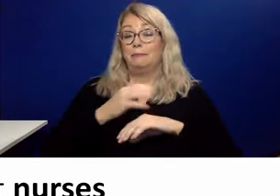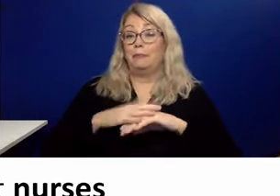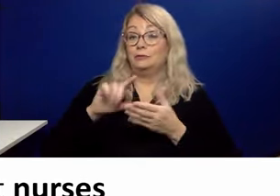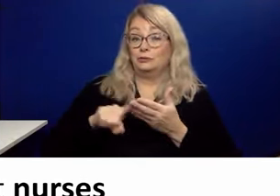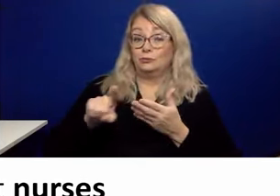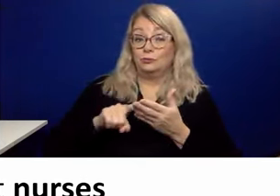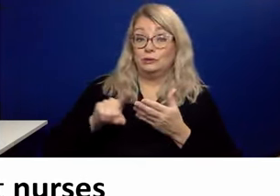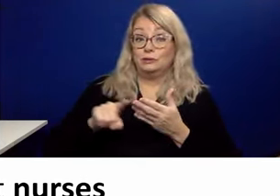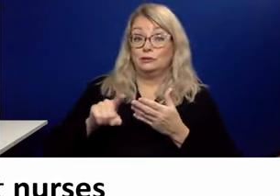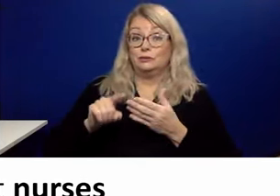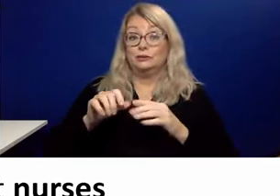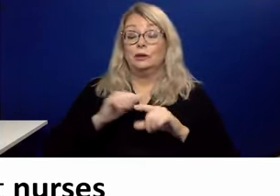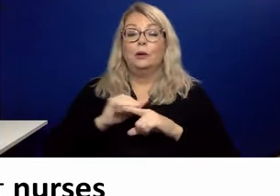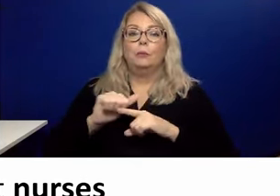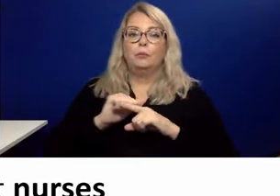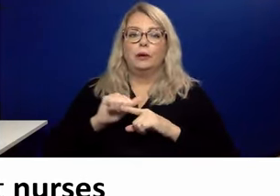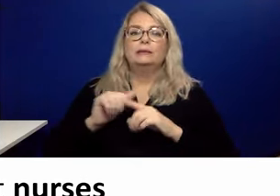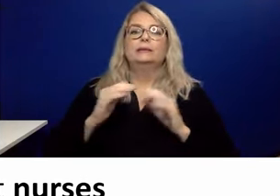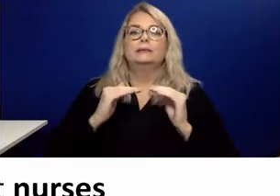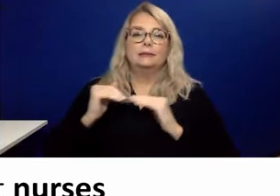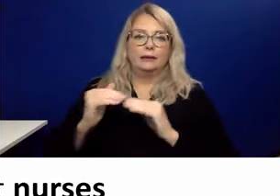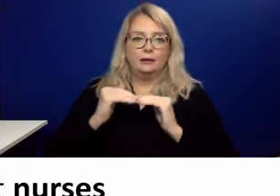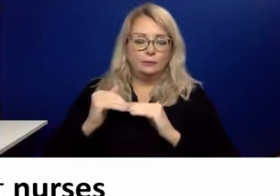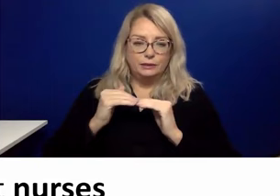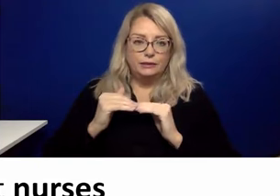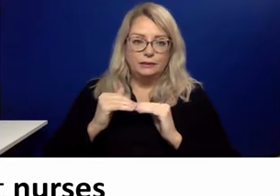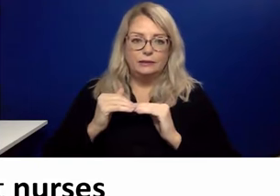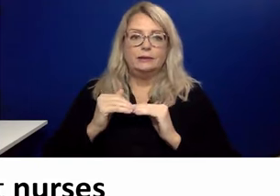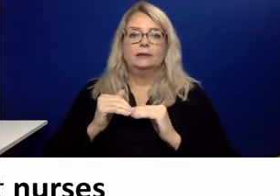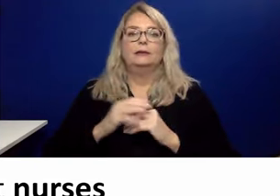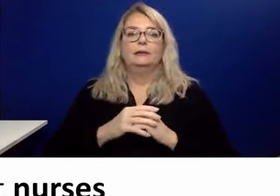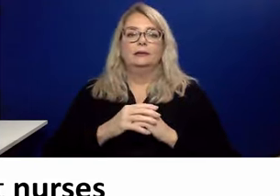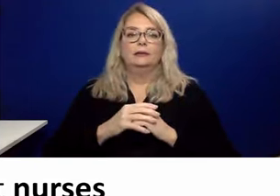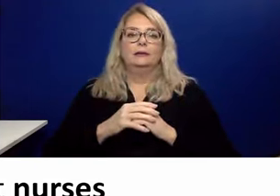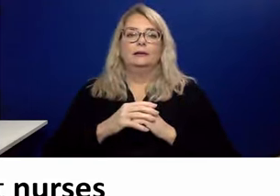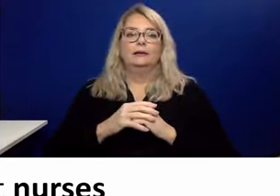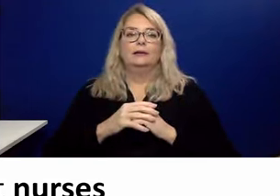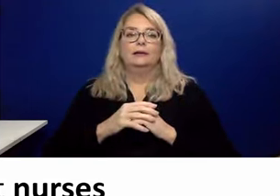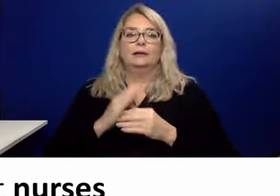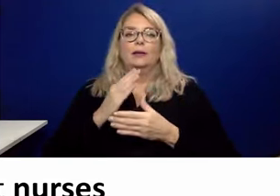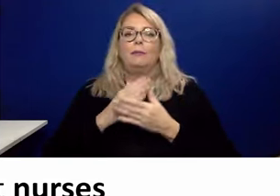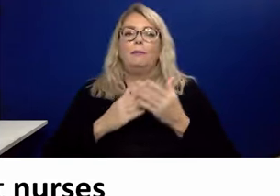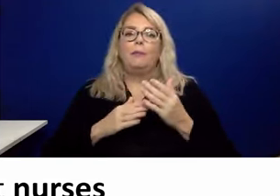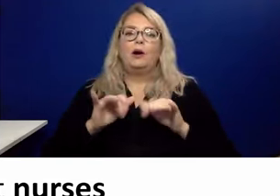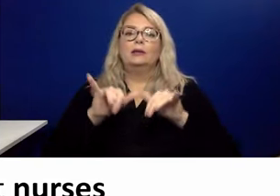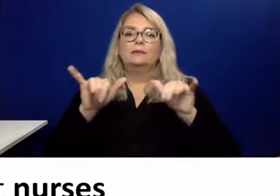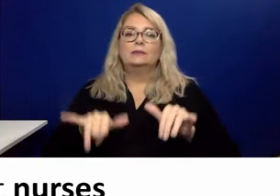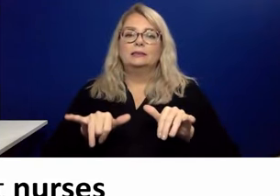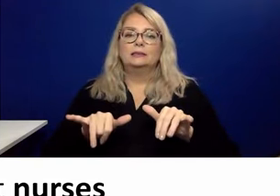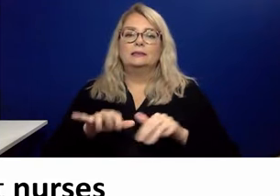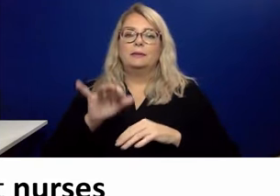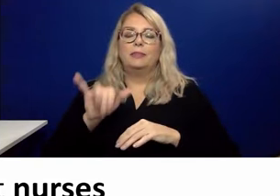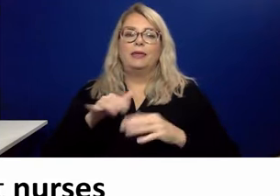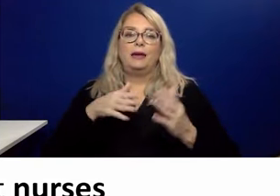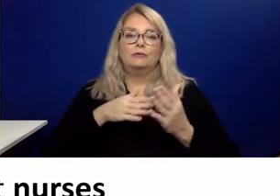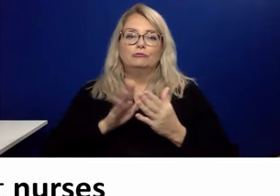equity. They're the beating heart, and they are that, here it is. They are that part of that system that can